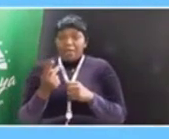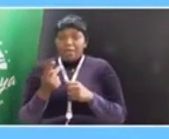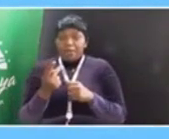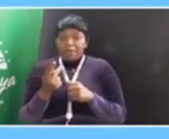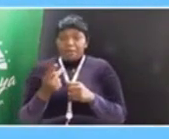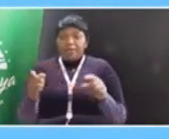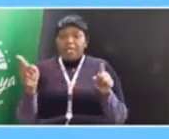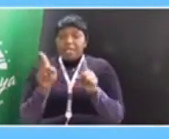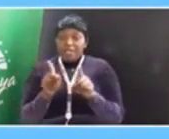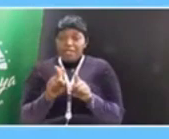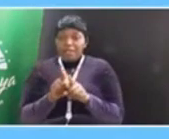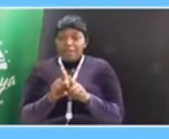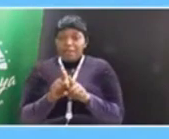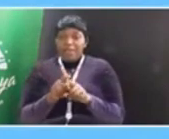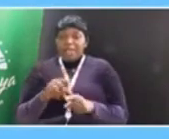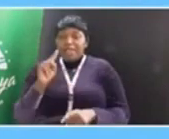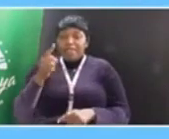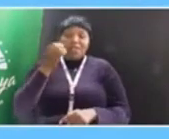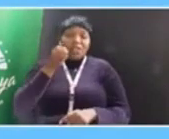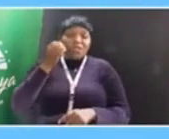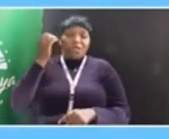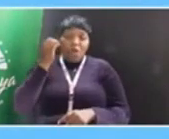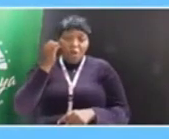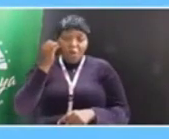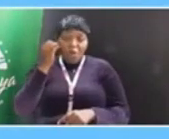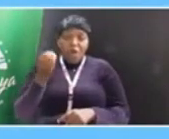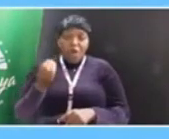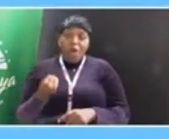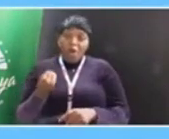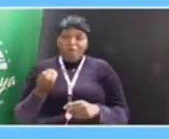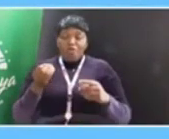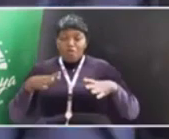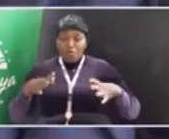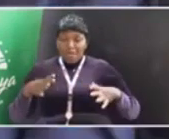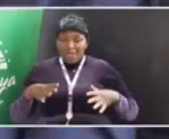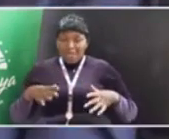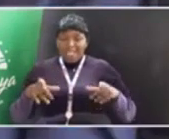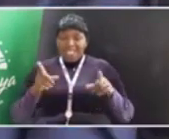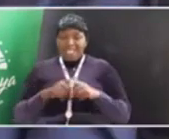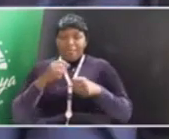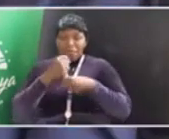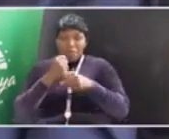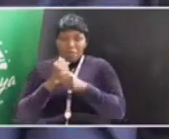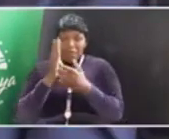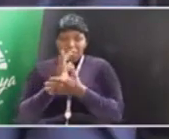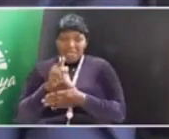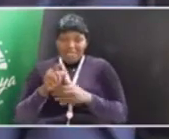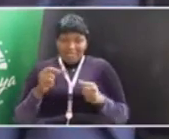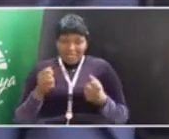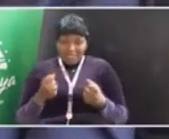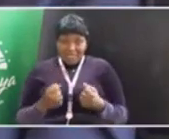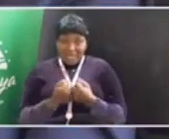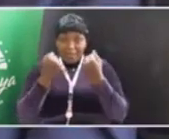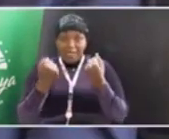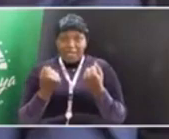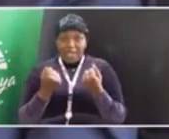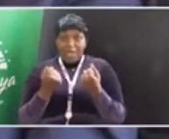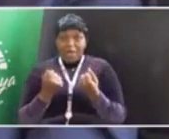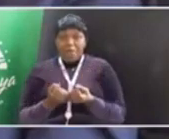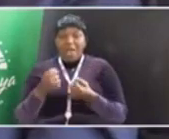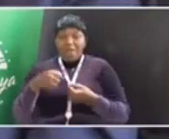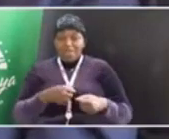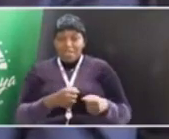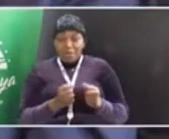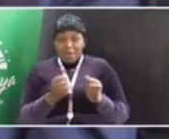and therefore the first home of humanity. To actualize this identity, we have implemented a